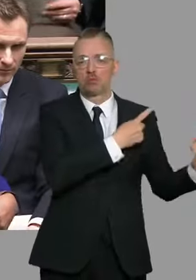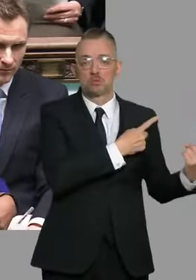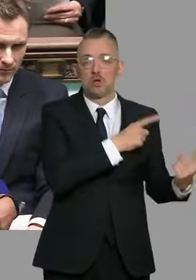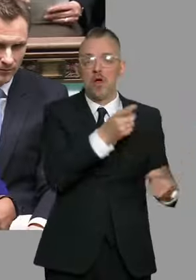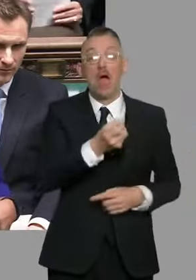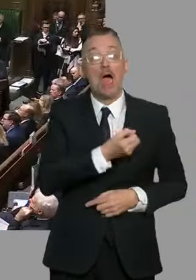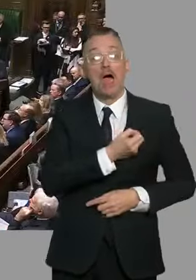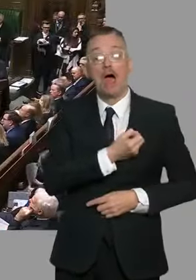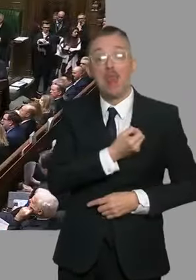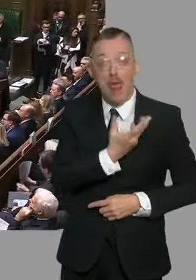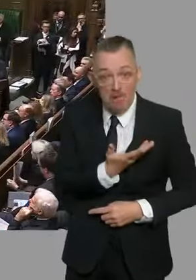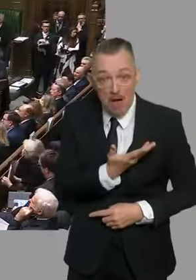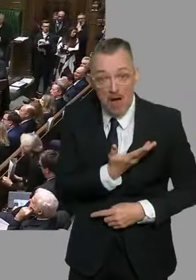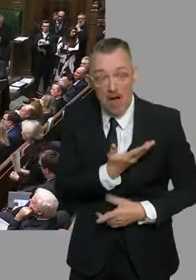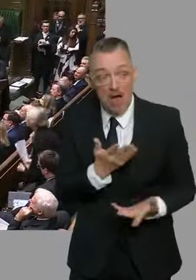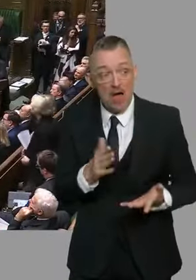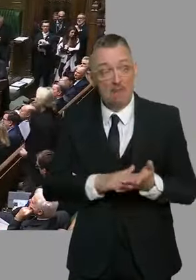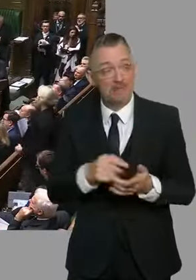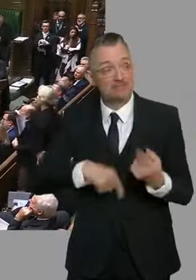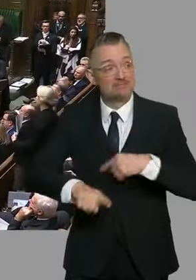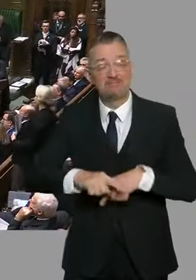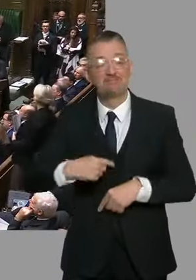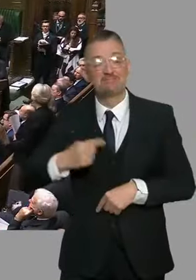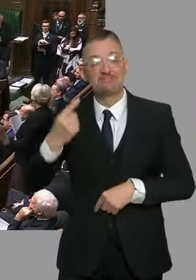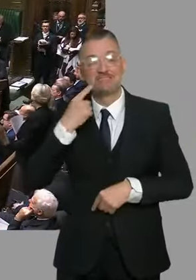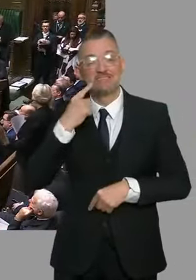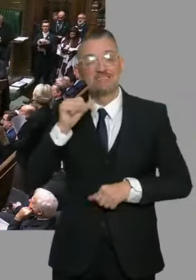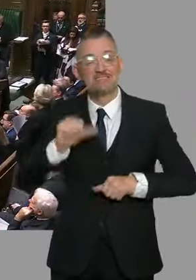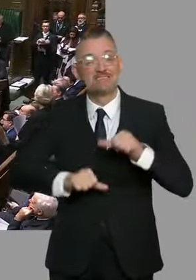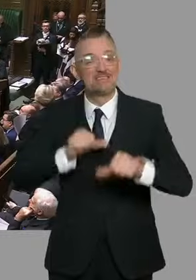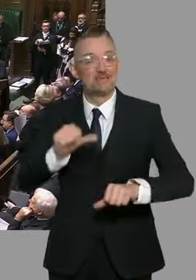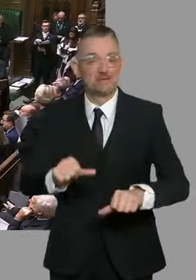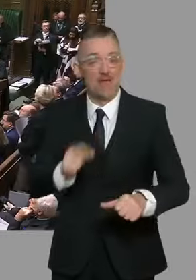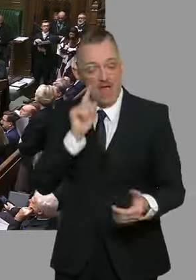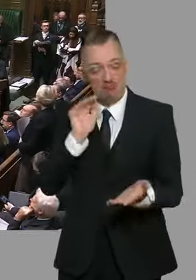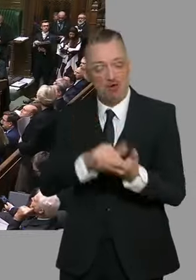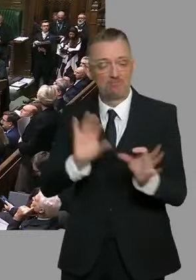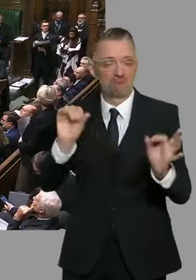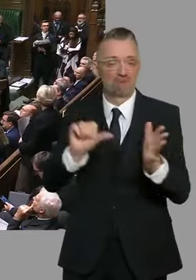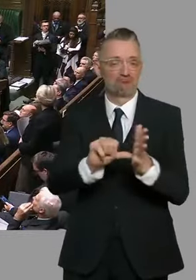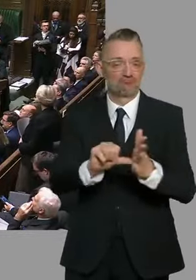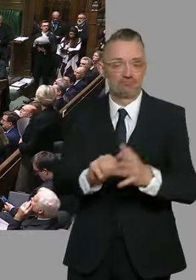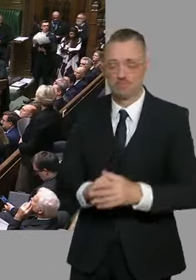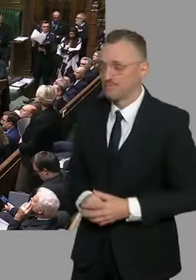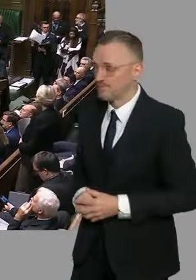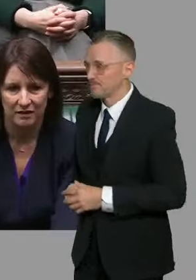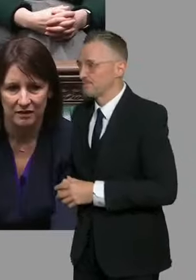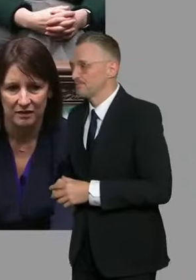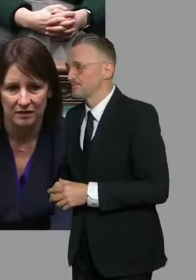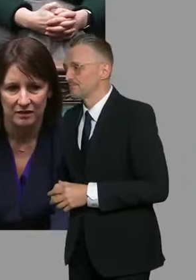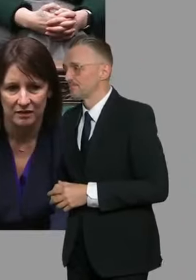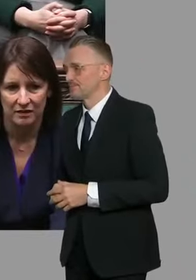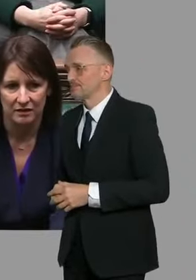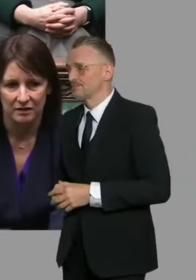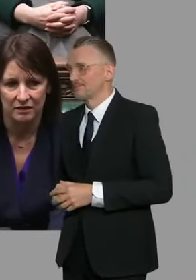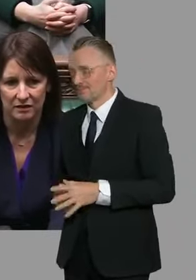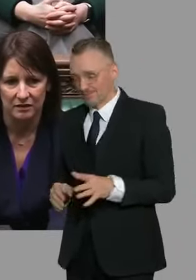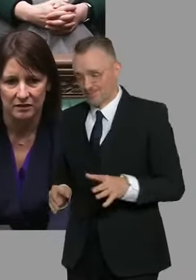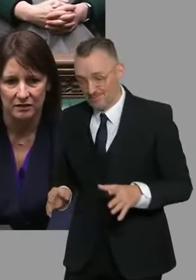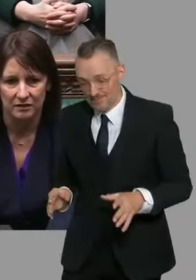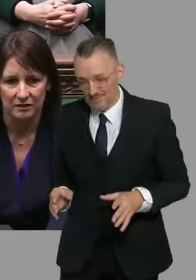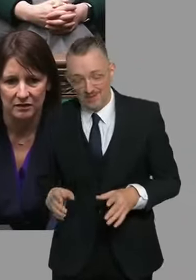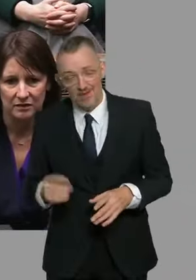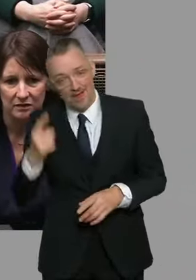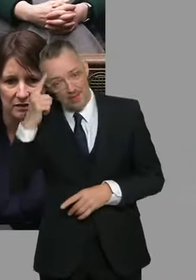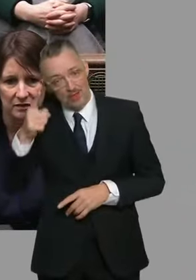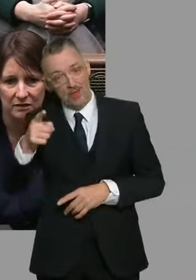He's right, isn't he? Prime Minister. Mr. Speaker, I really thought she should welcome the Iraq deal. Anybody who wants to deal with this vile